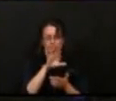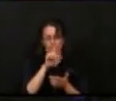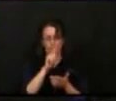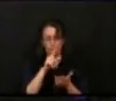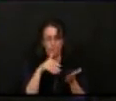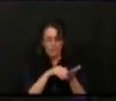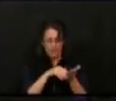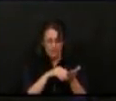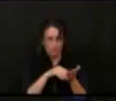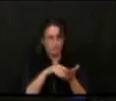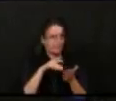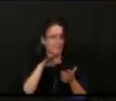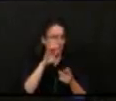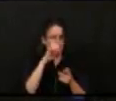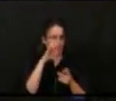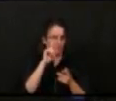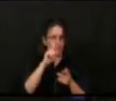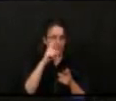$451,145.